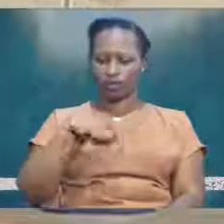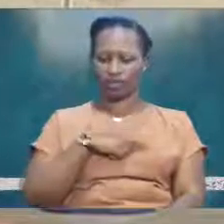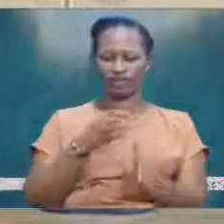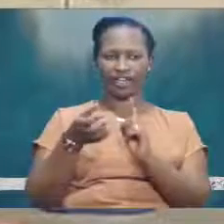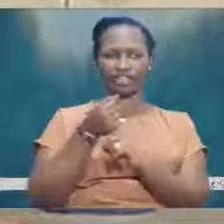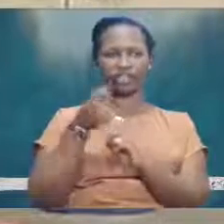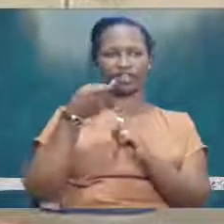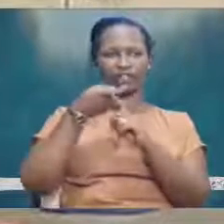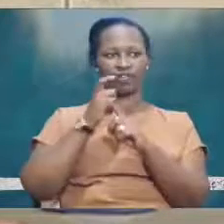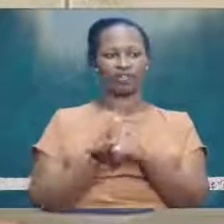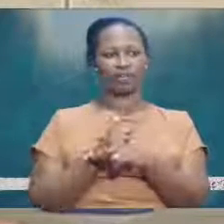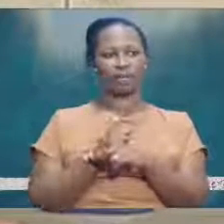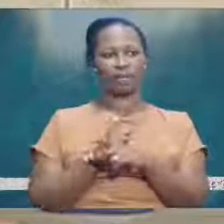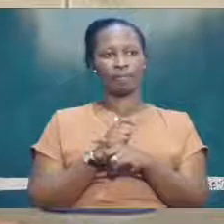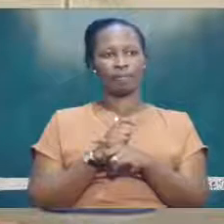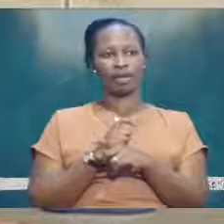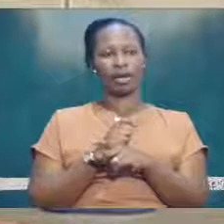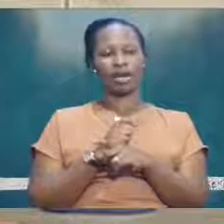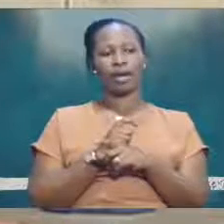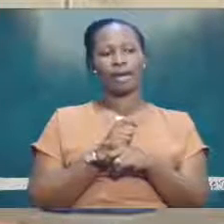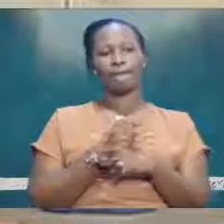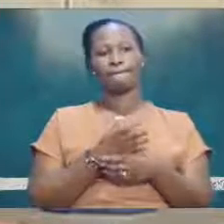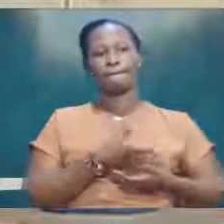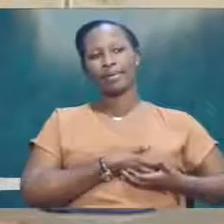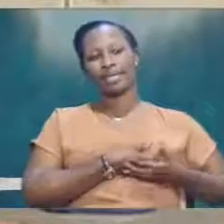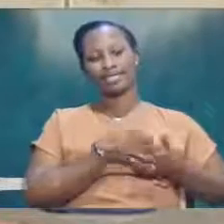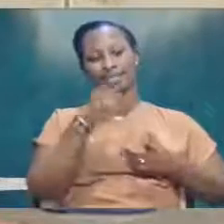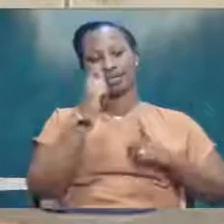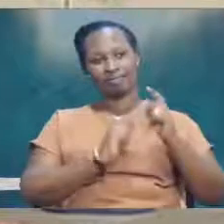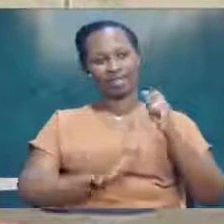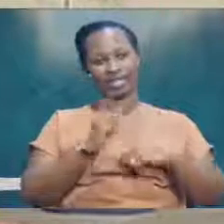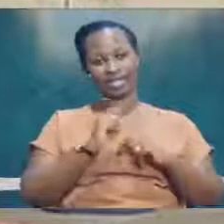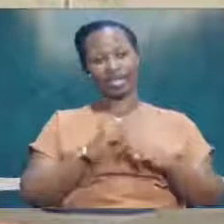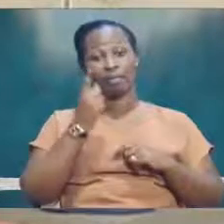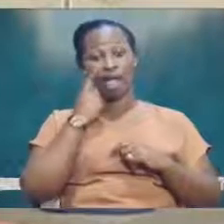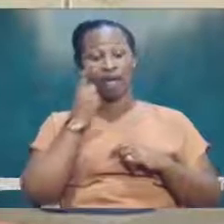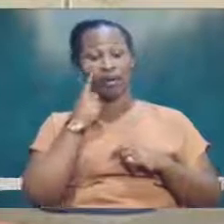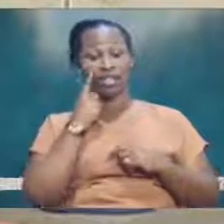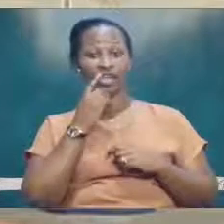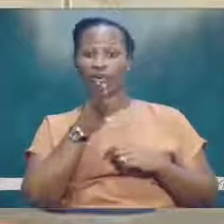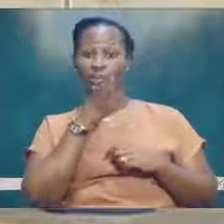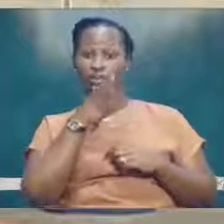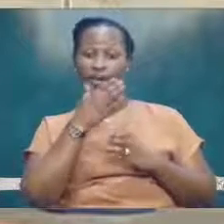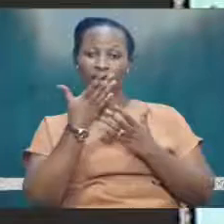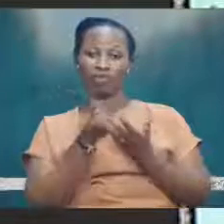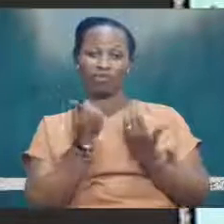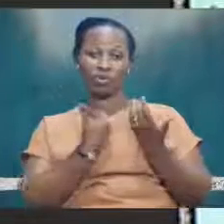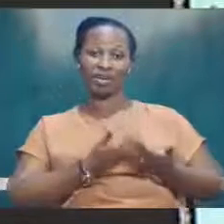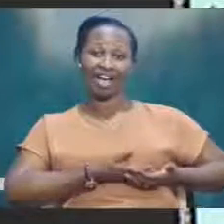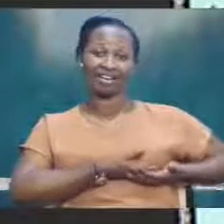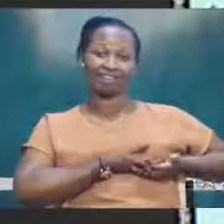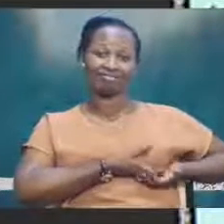from breast milk. Have you ever seen a mother breastfeeding a young baby?